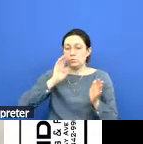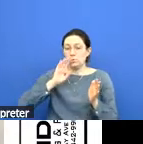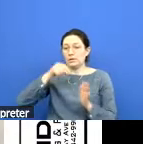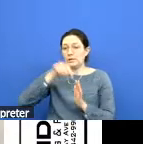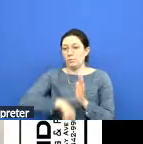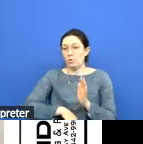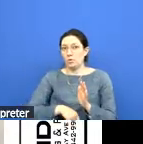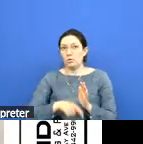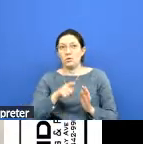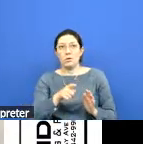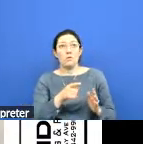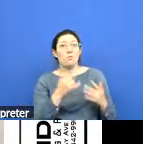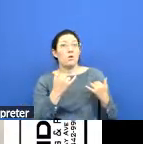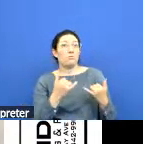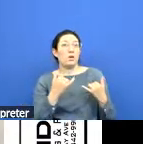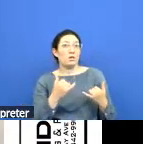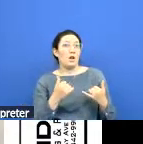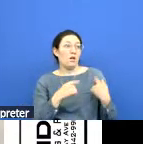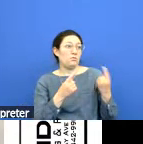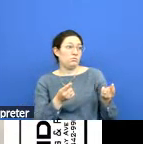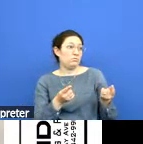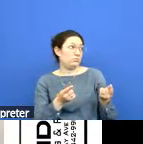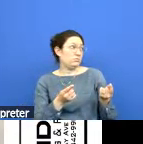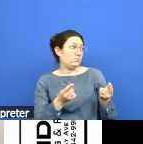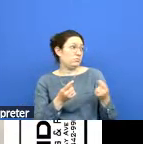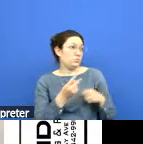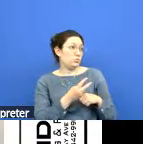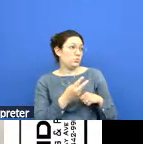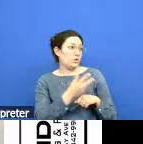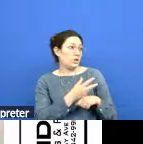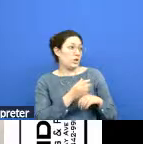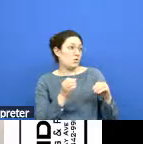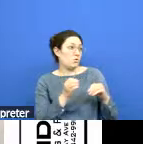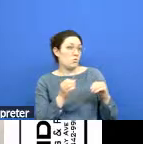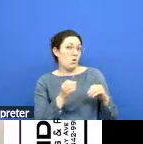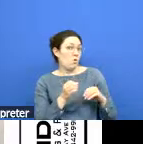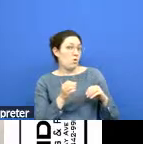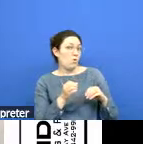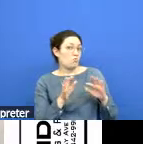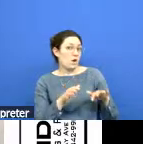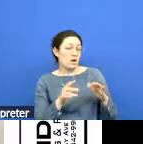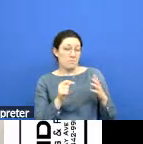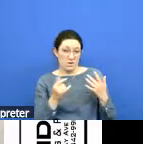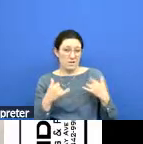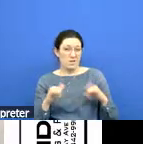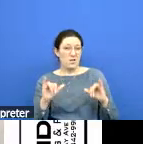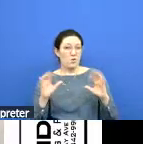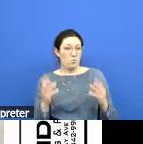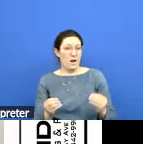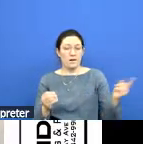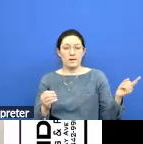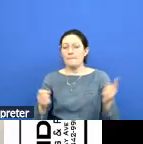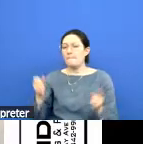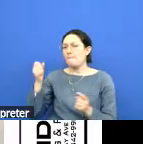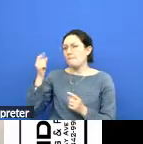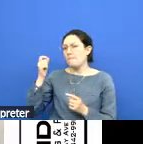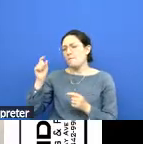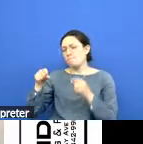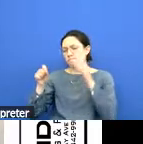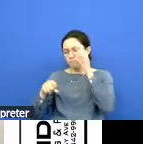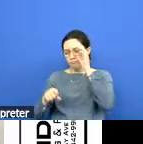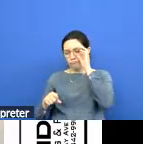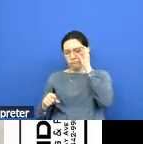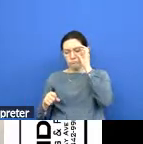Well, right now, it hasn't rained for what, 2 days, 3 days? It's still wet down. You can't walk in most of that. No, I understand that. So again,